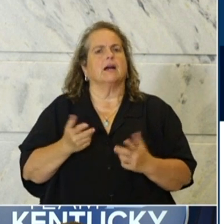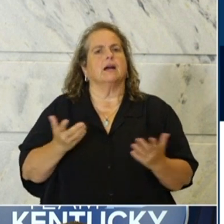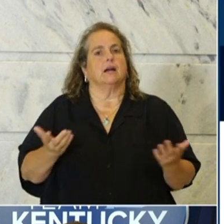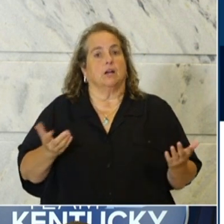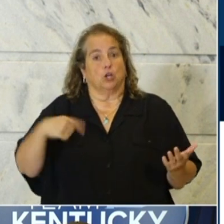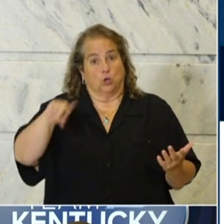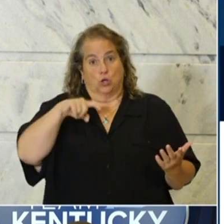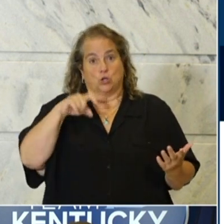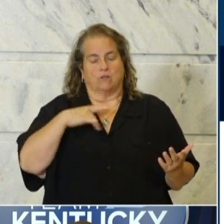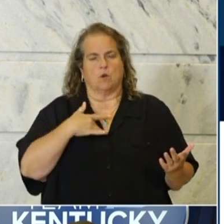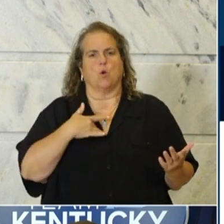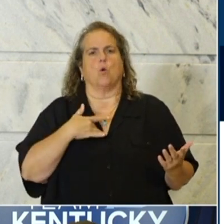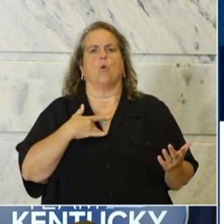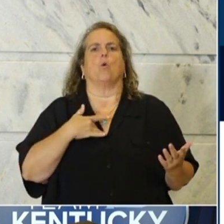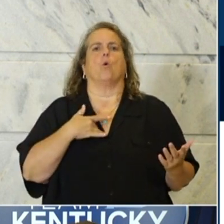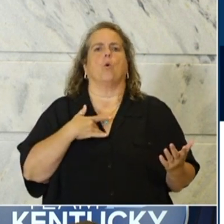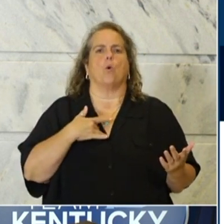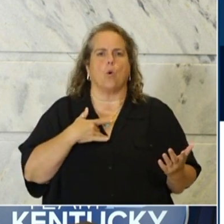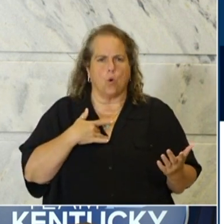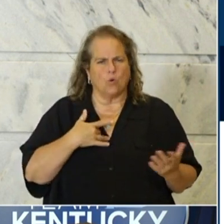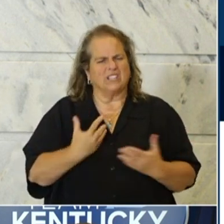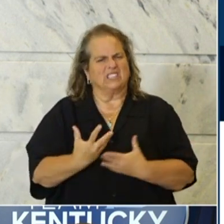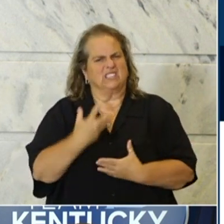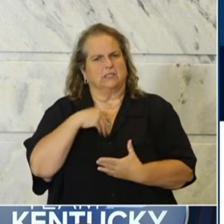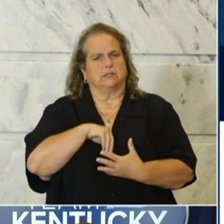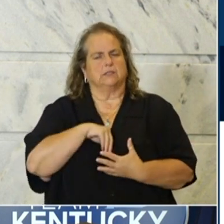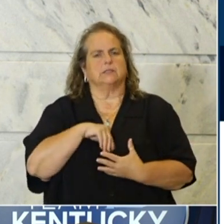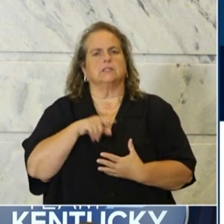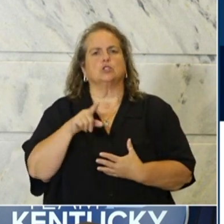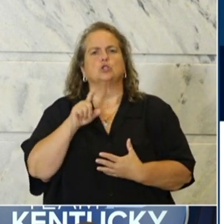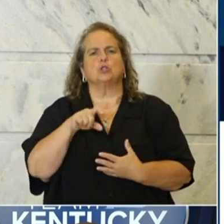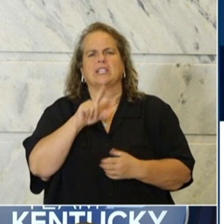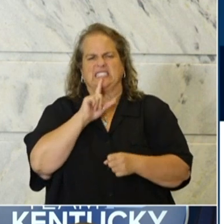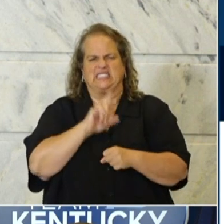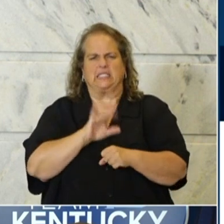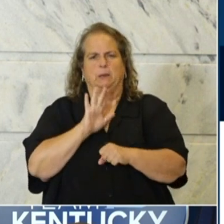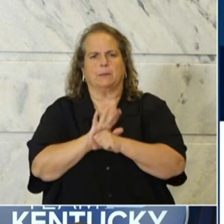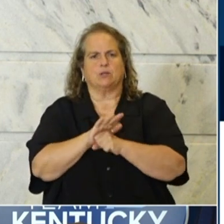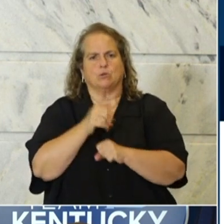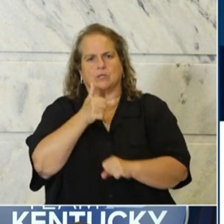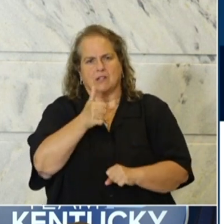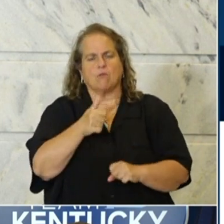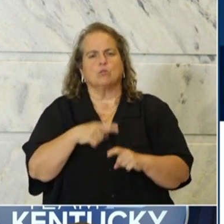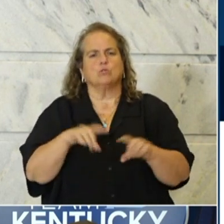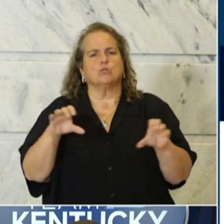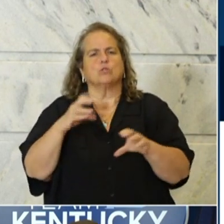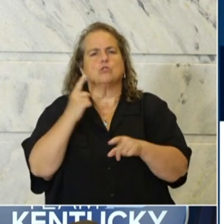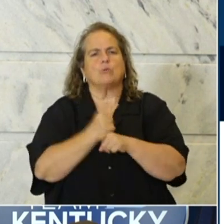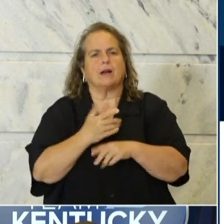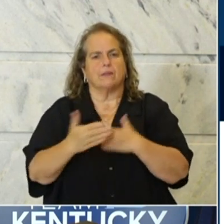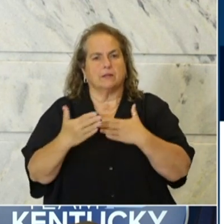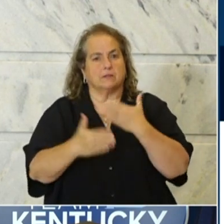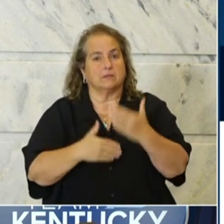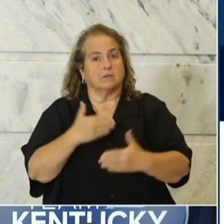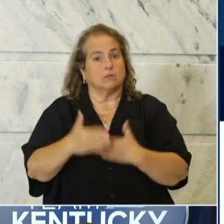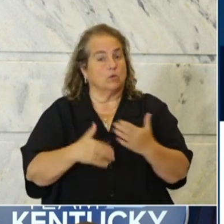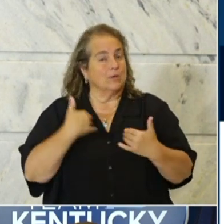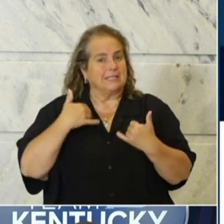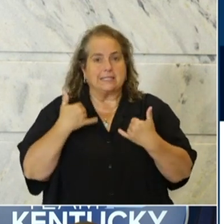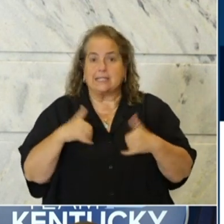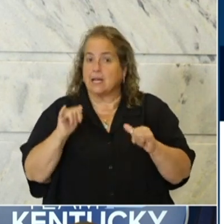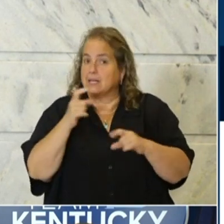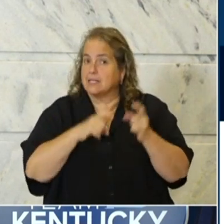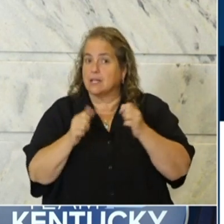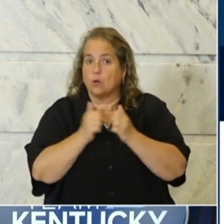committed to doing what it takes moving forward. We are still dealing with the world as it was about 2 weeks ago. And I don't